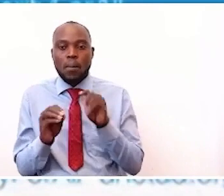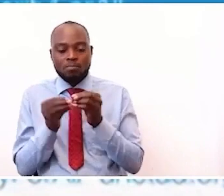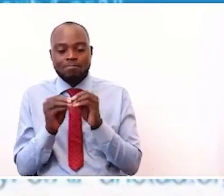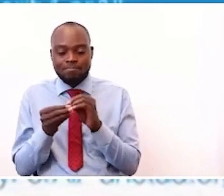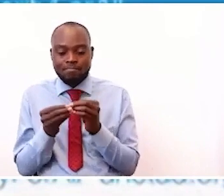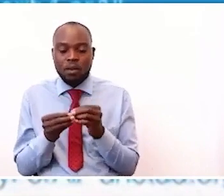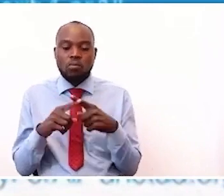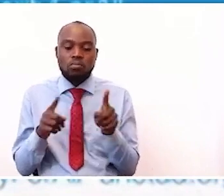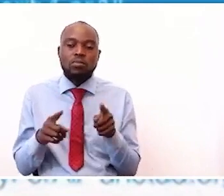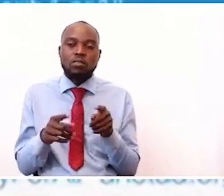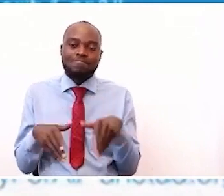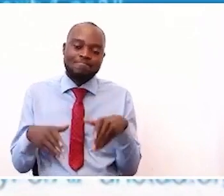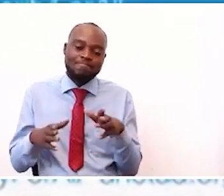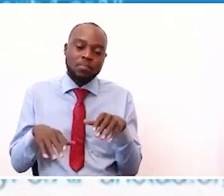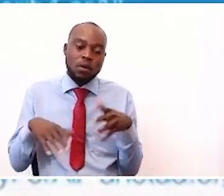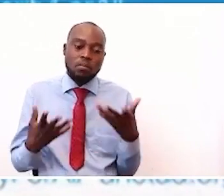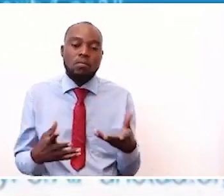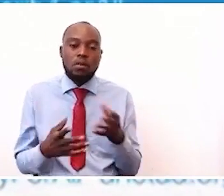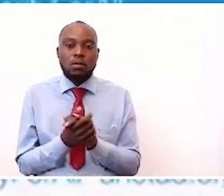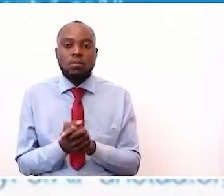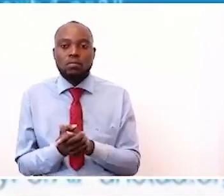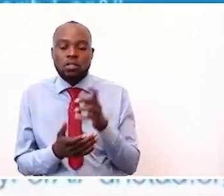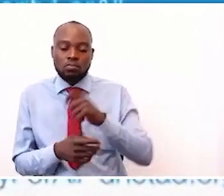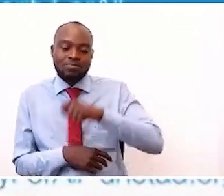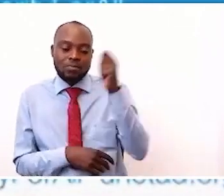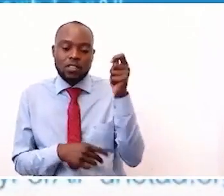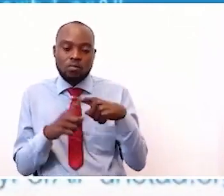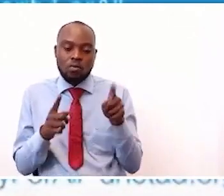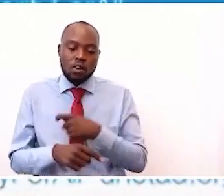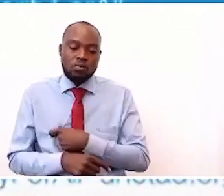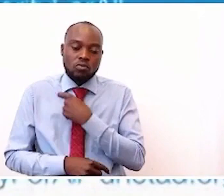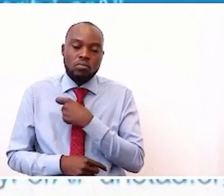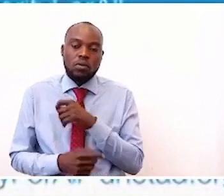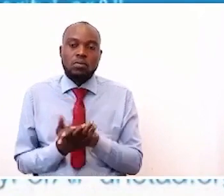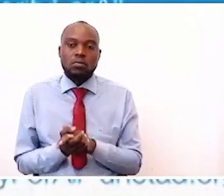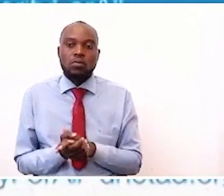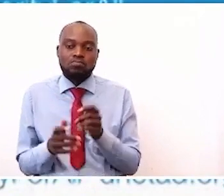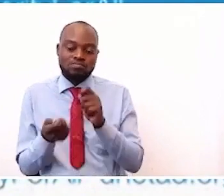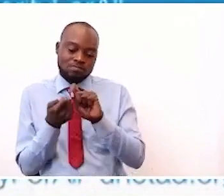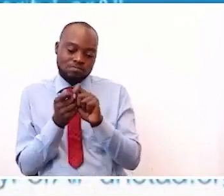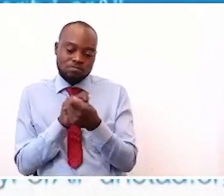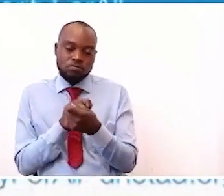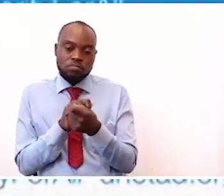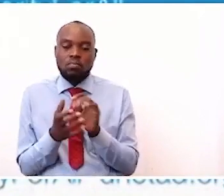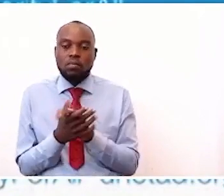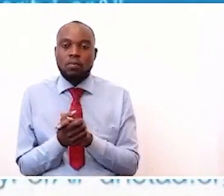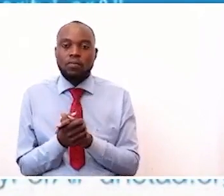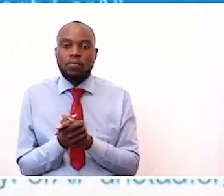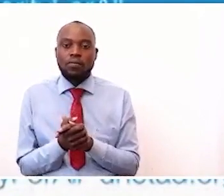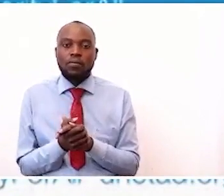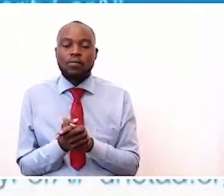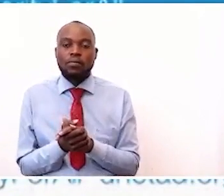a mechanism whereby you can actually not only service your debt, but also structurally transform? And we are in the process